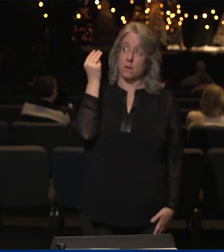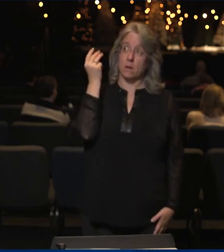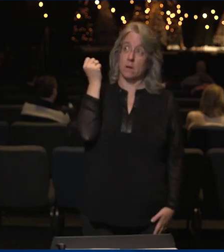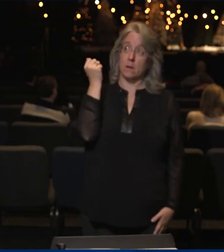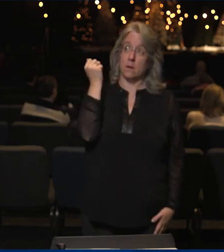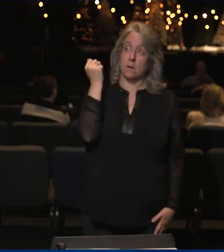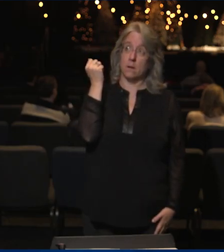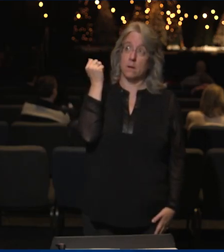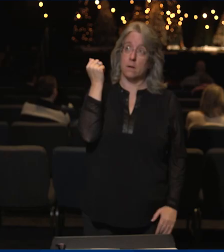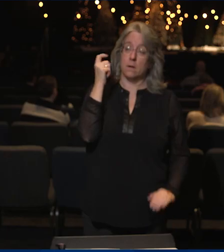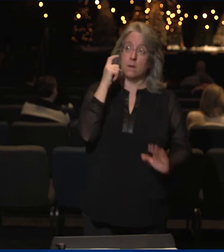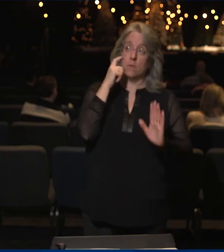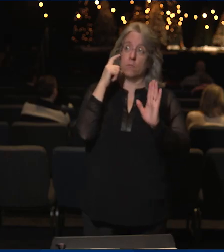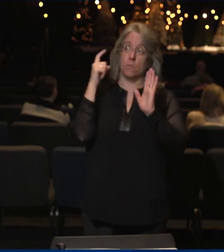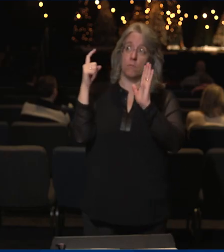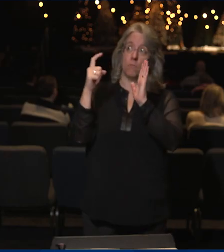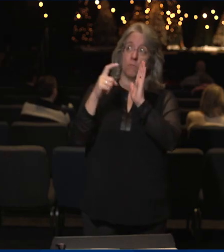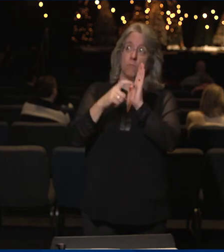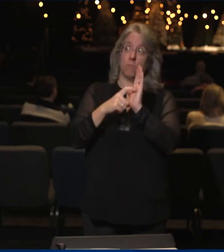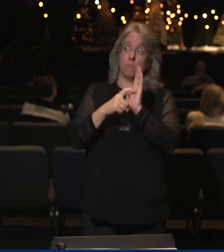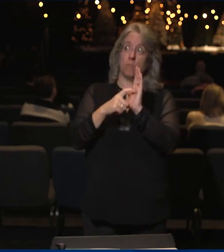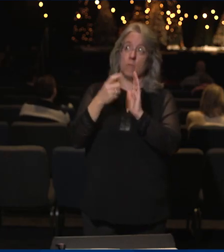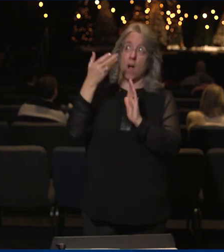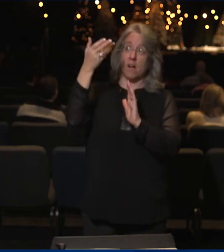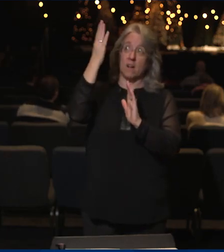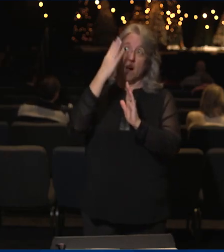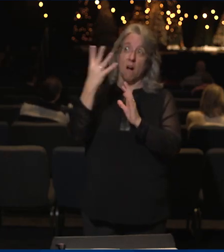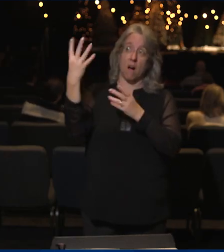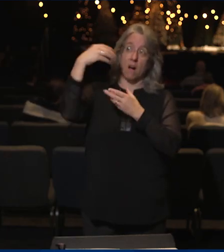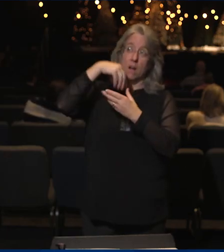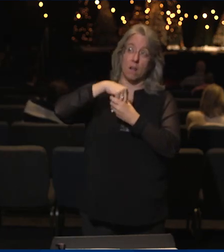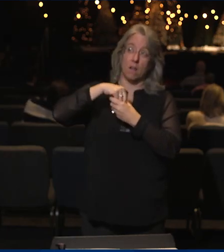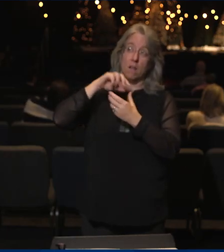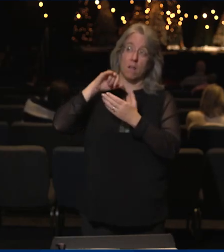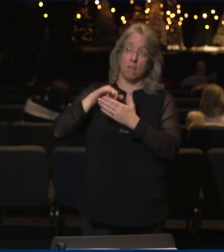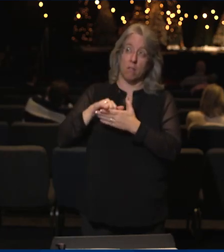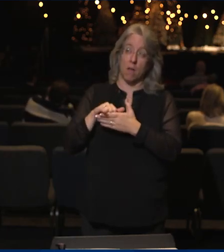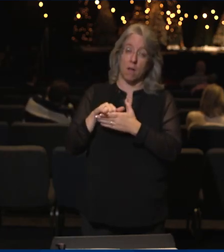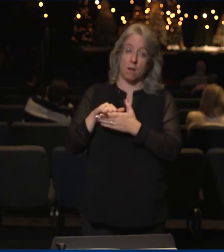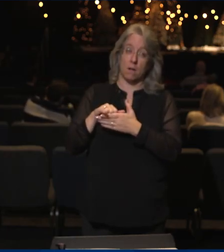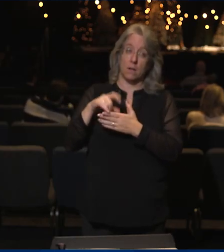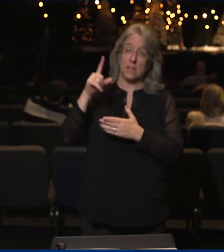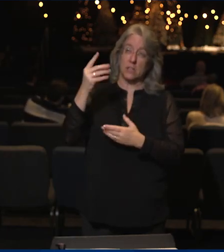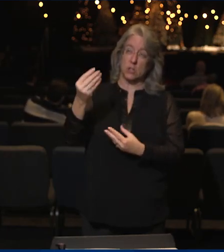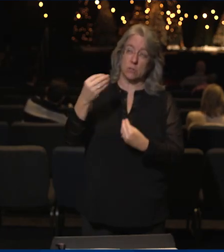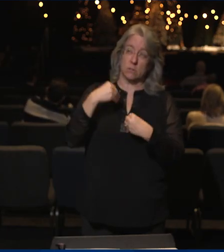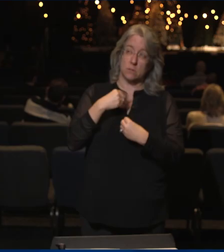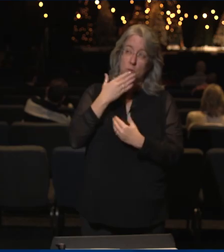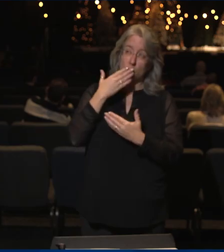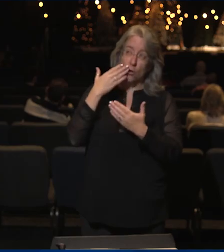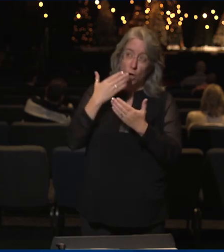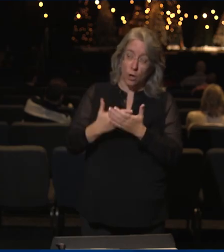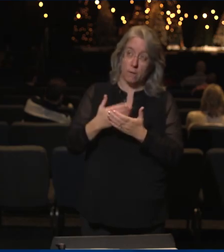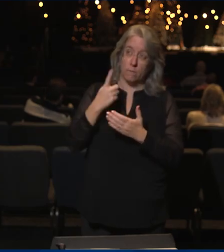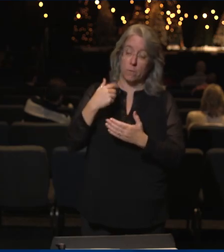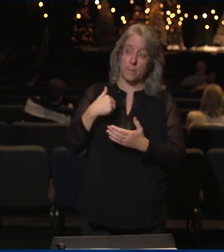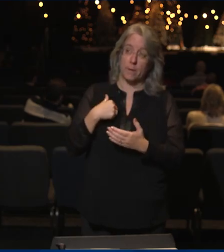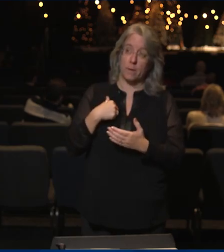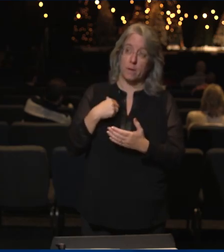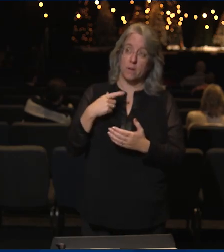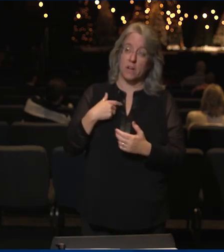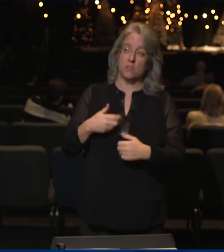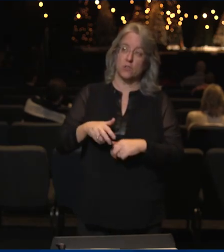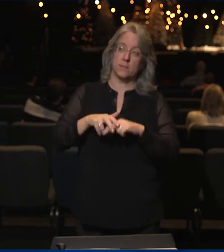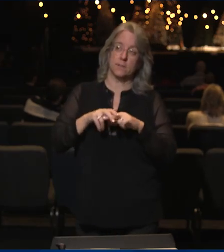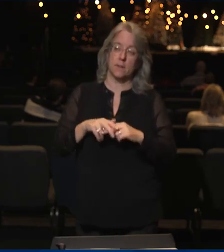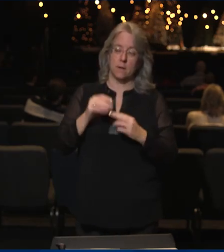you recognize God's goodness to you, and you just sit with it for 5 minutes, and God will renew your life.